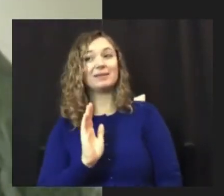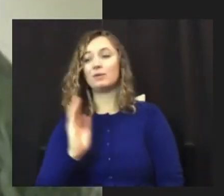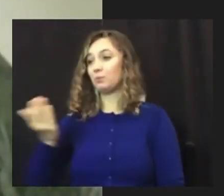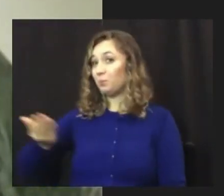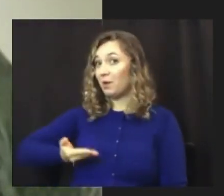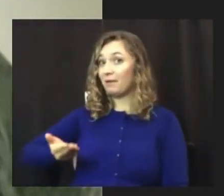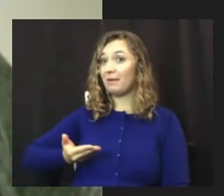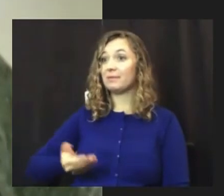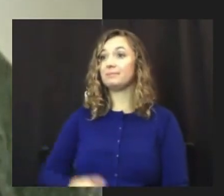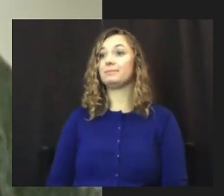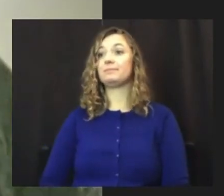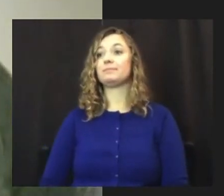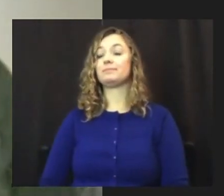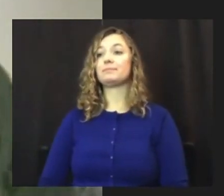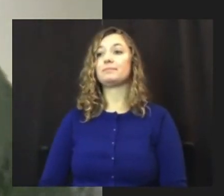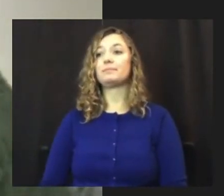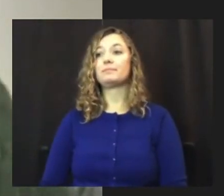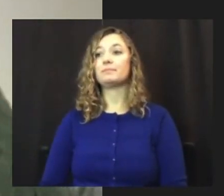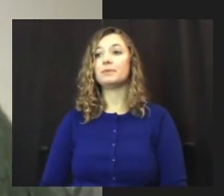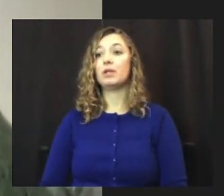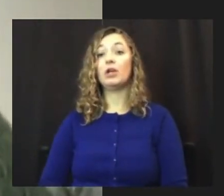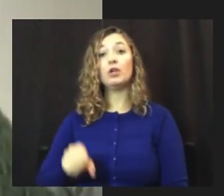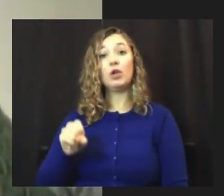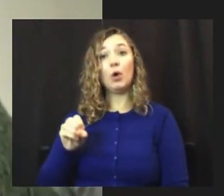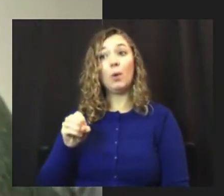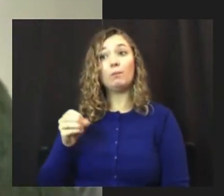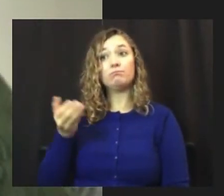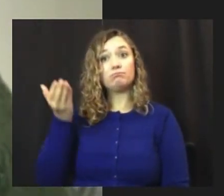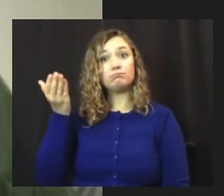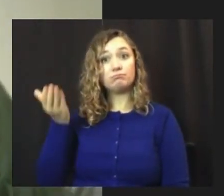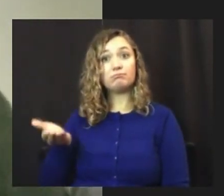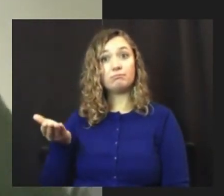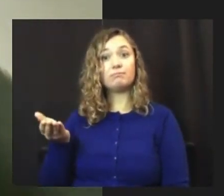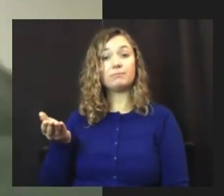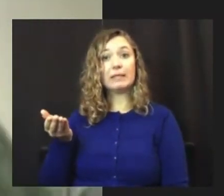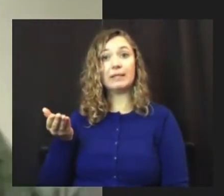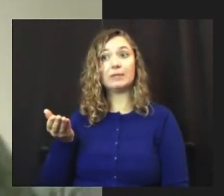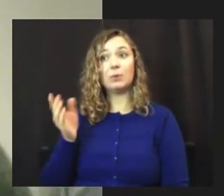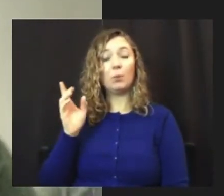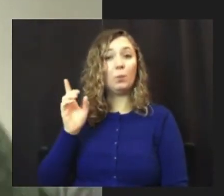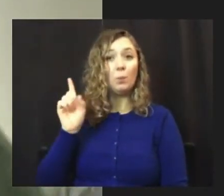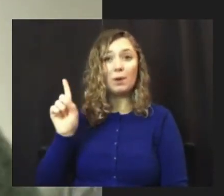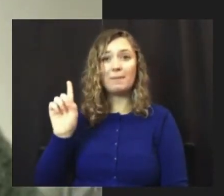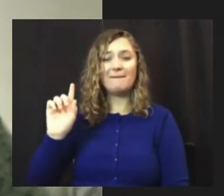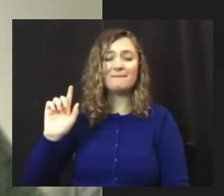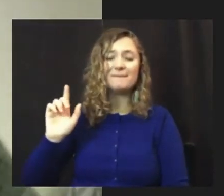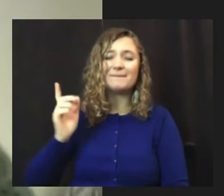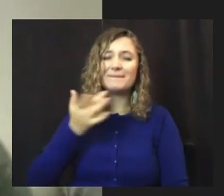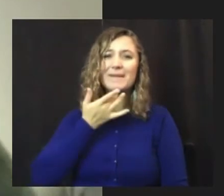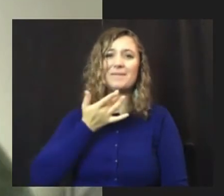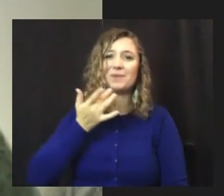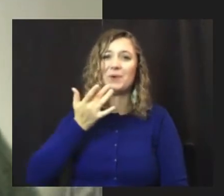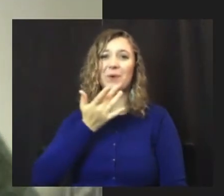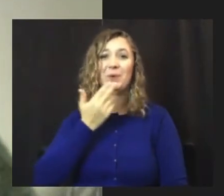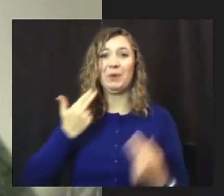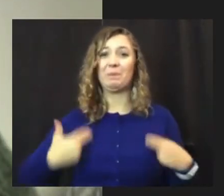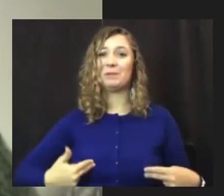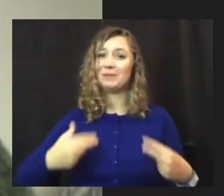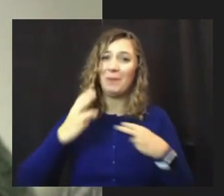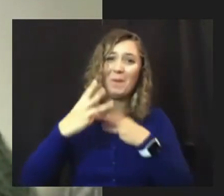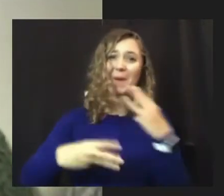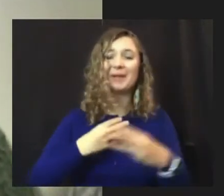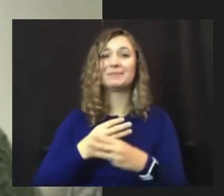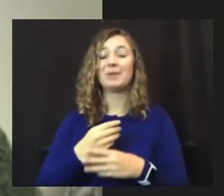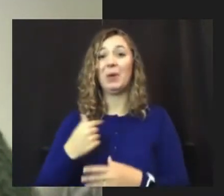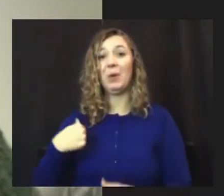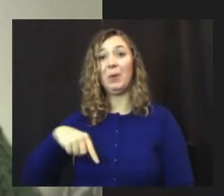welcome. So Matthew is one of my favorite humans in the world. And we met